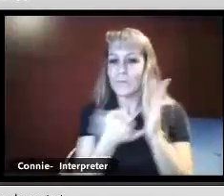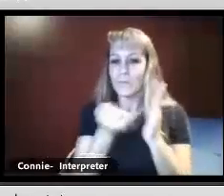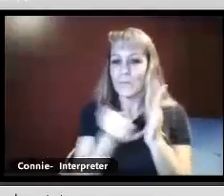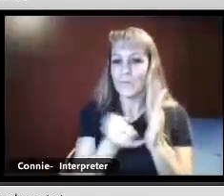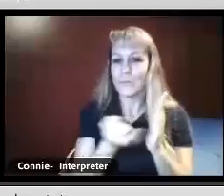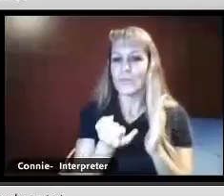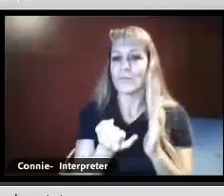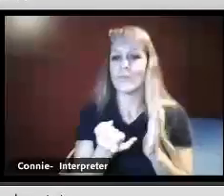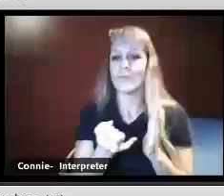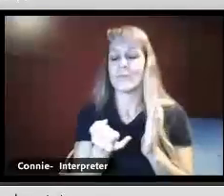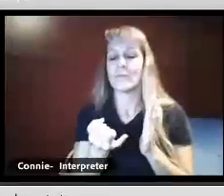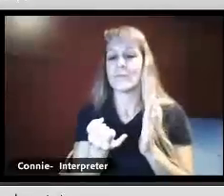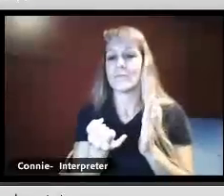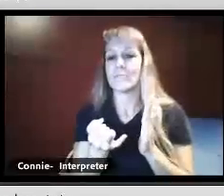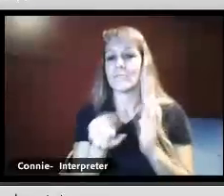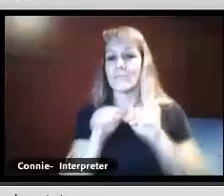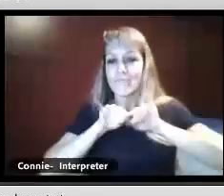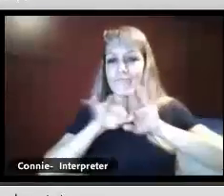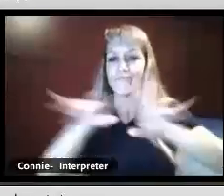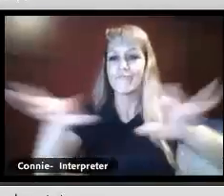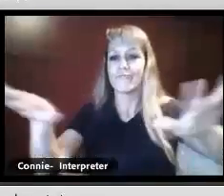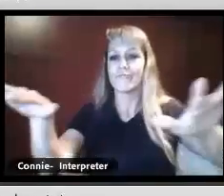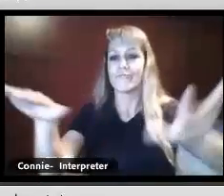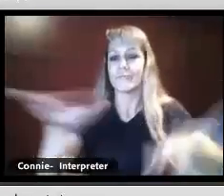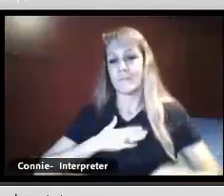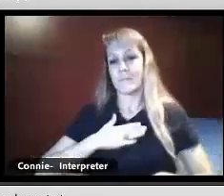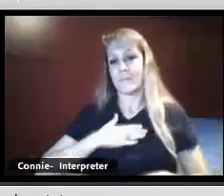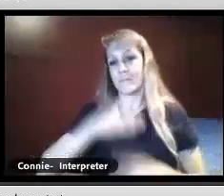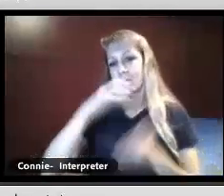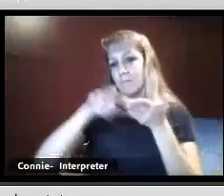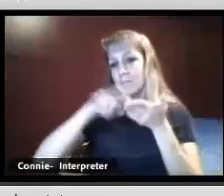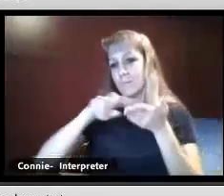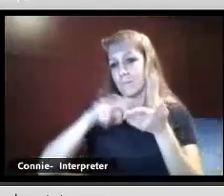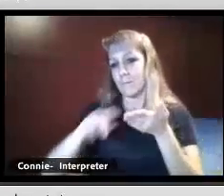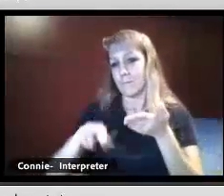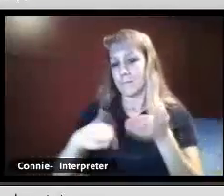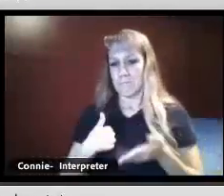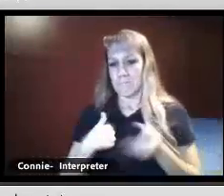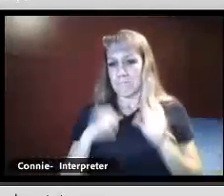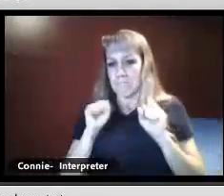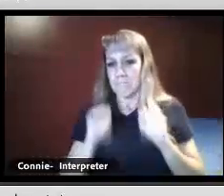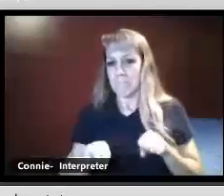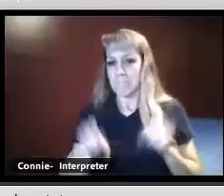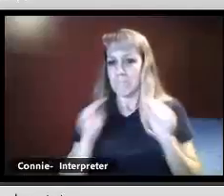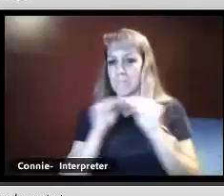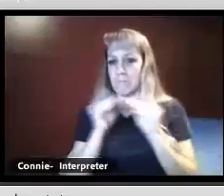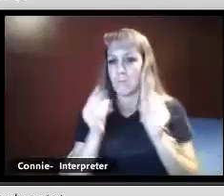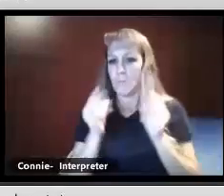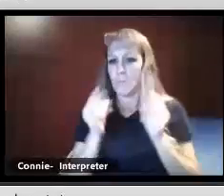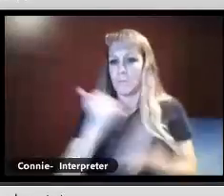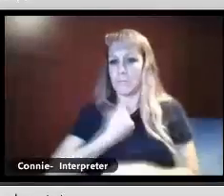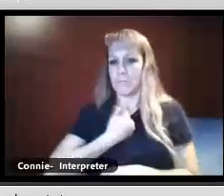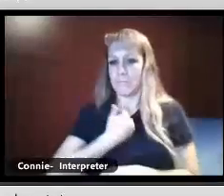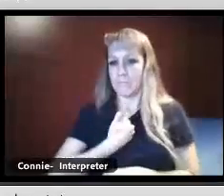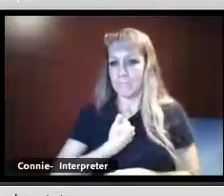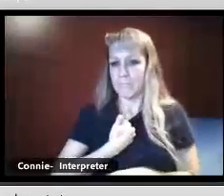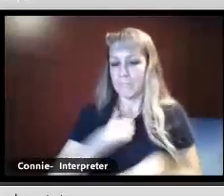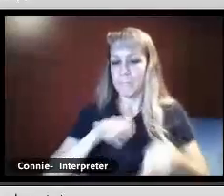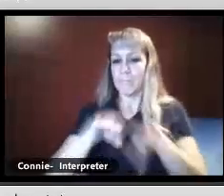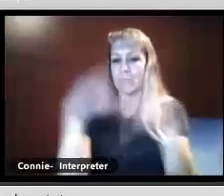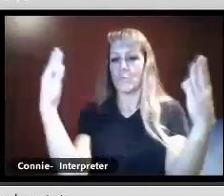to disseminate my research. We can do this much more quickly on our own, and open